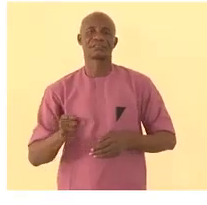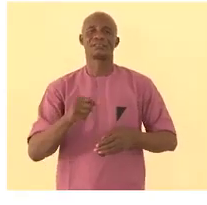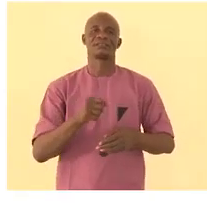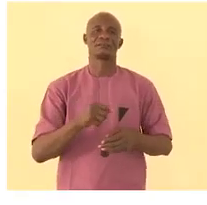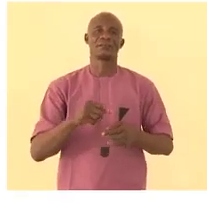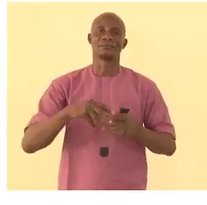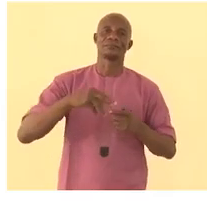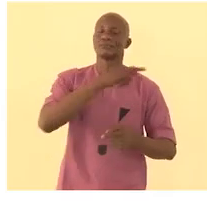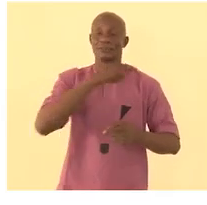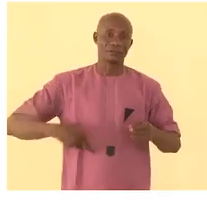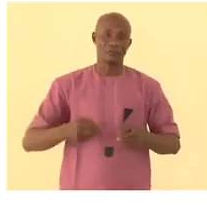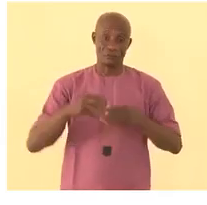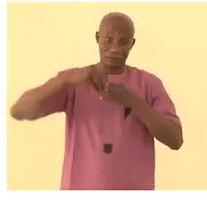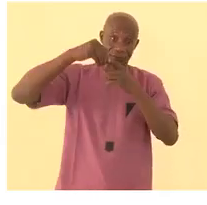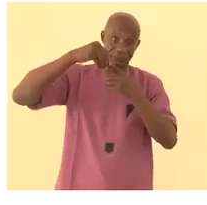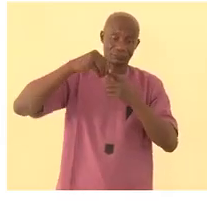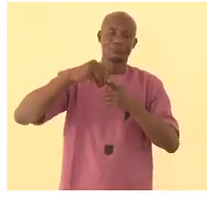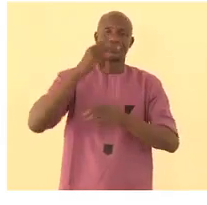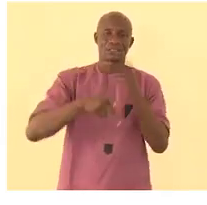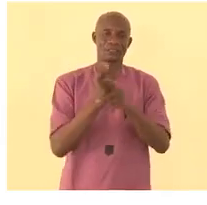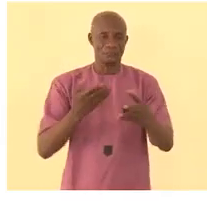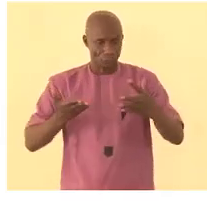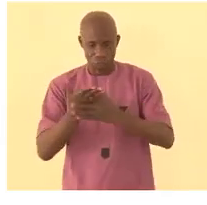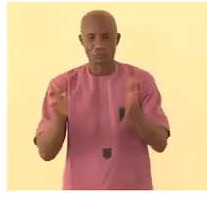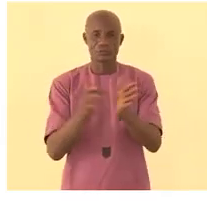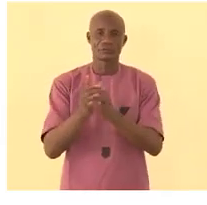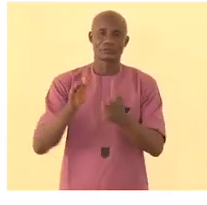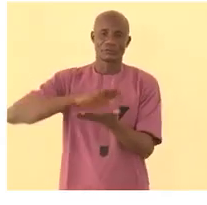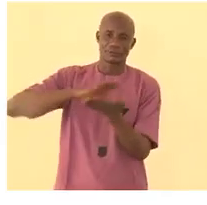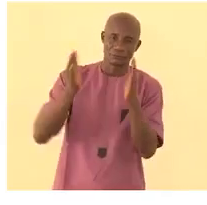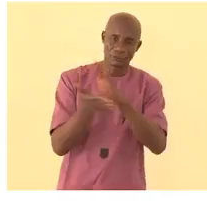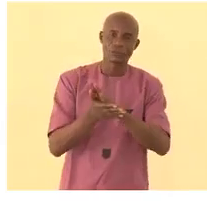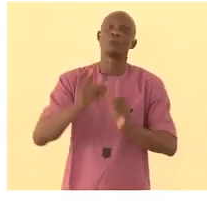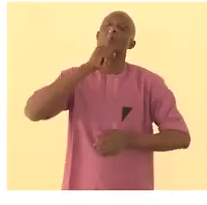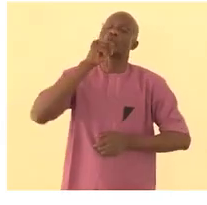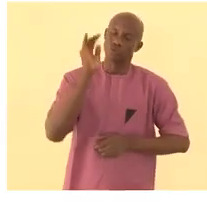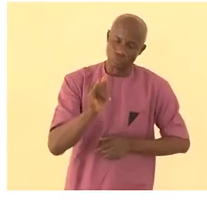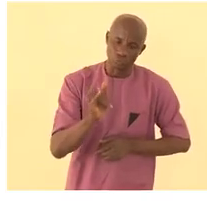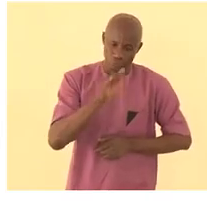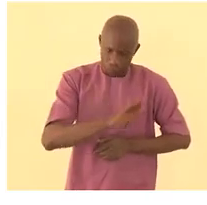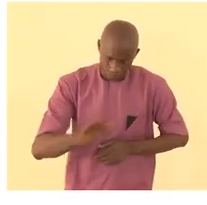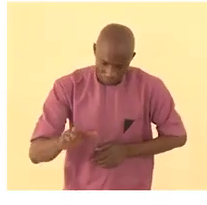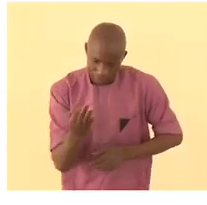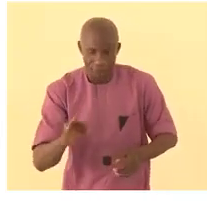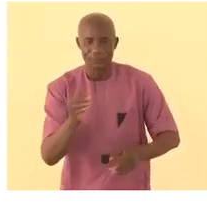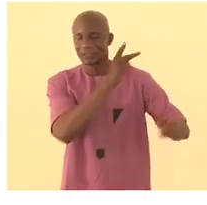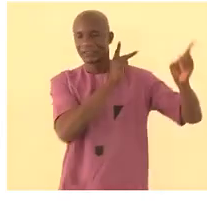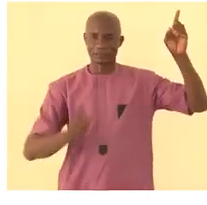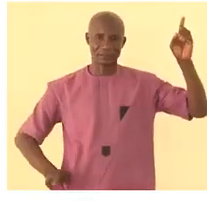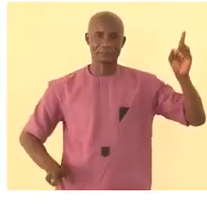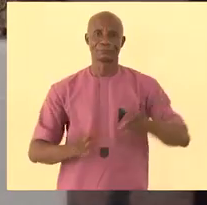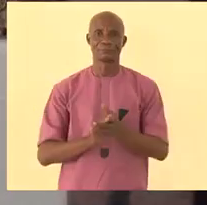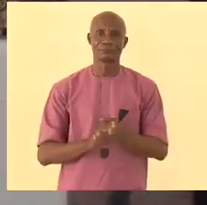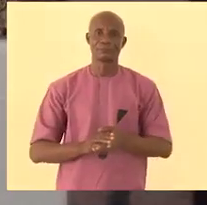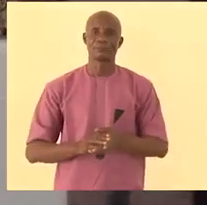princesses of a special kind. And through Jesus, we have become the true children of the King. And I